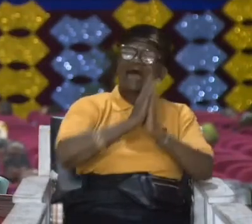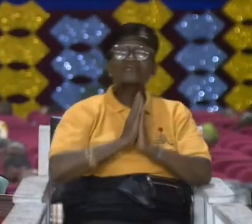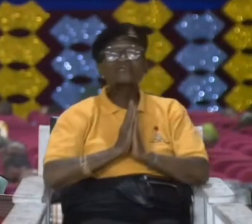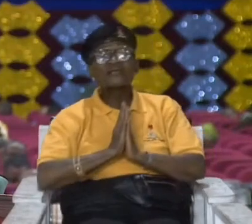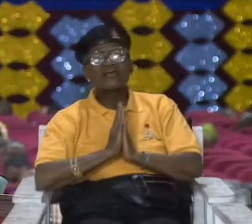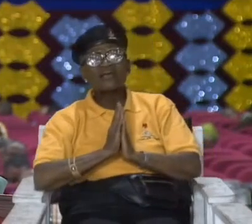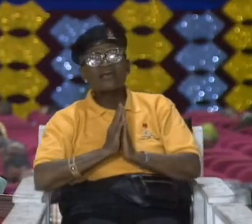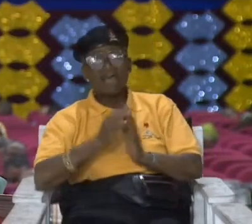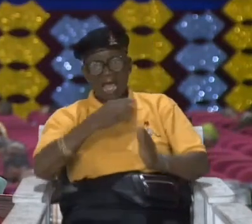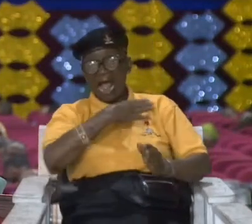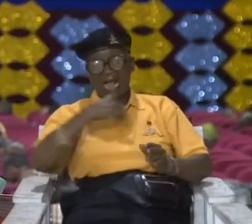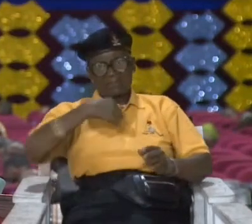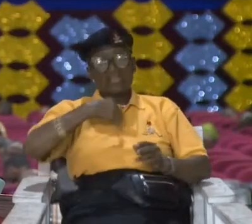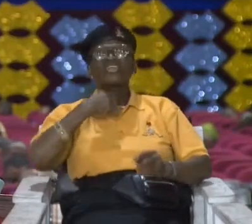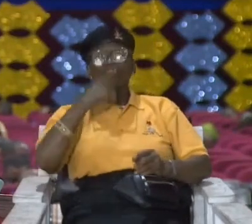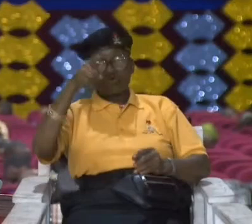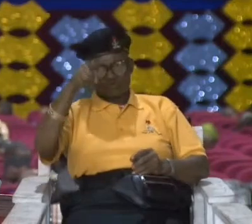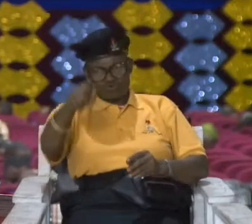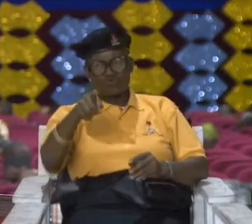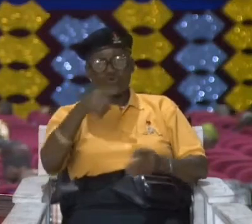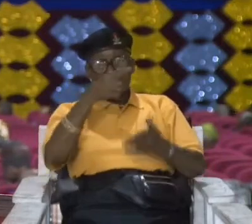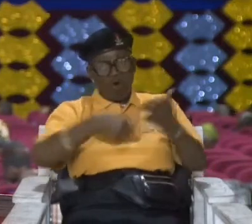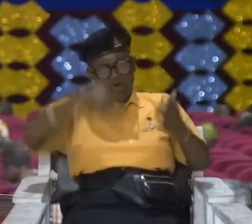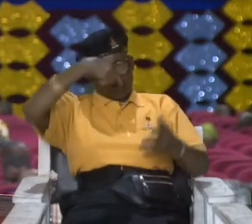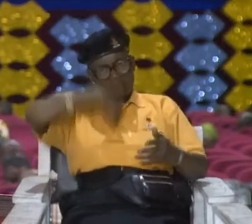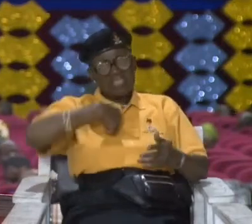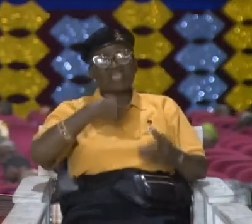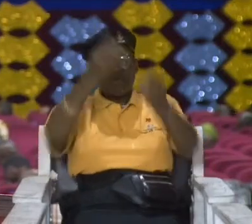and I've told you what I want.